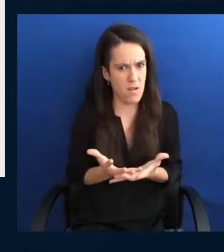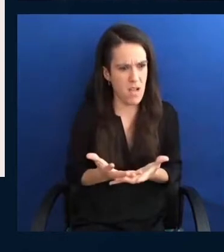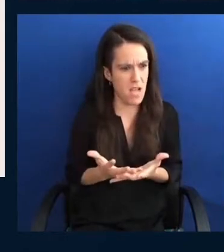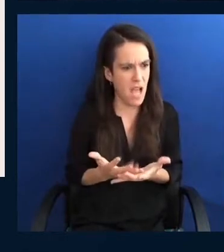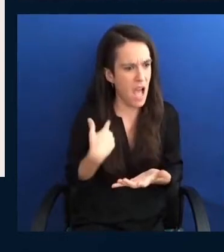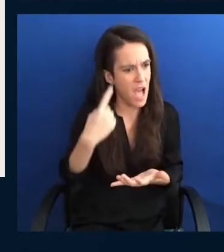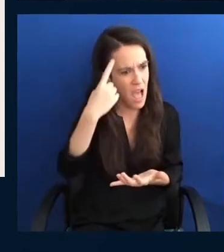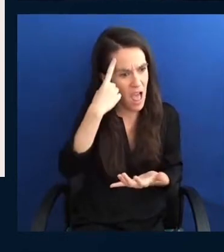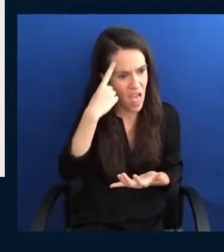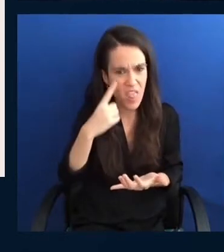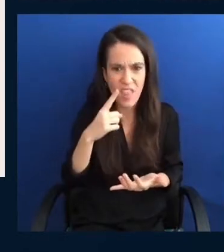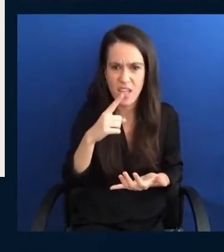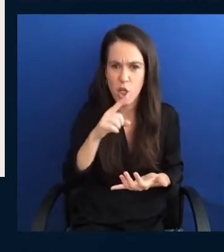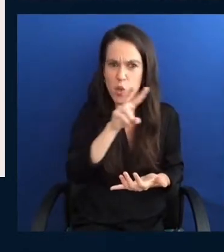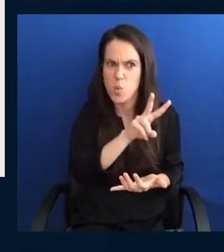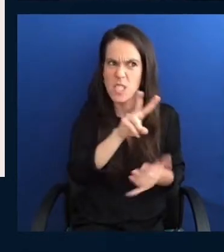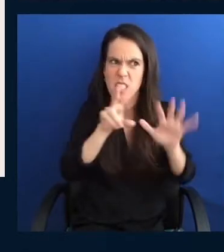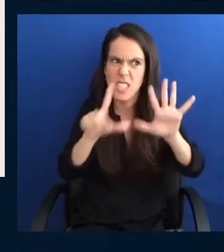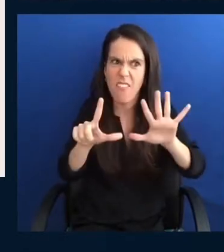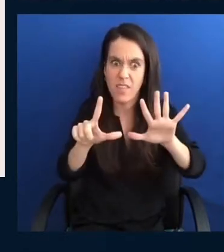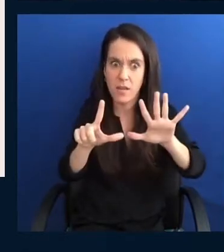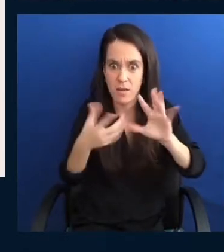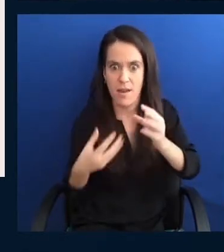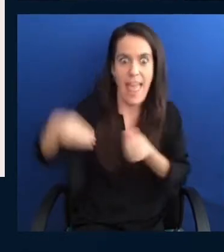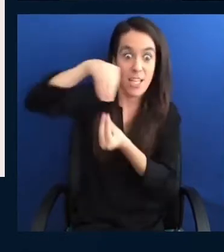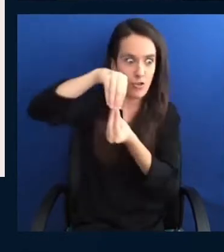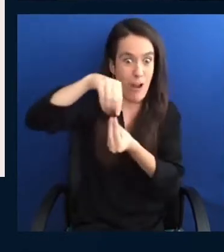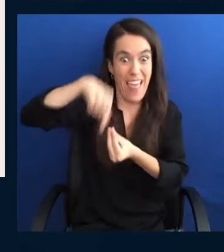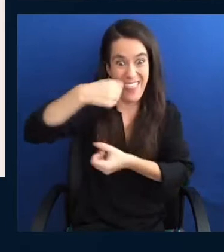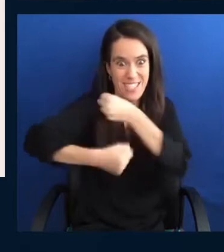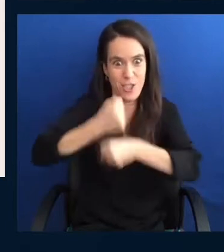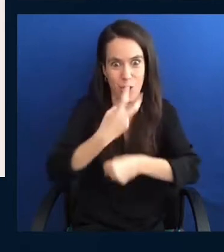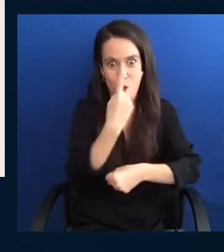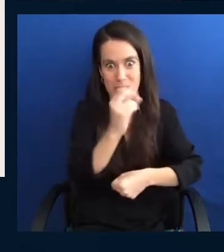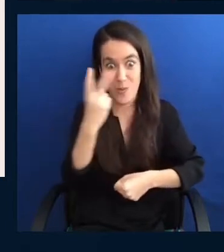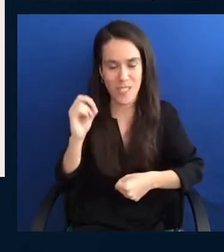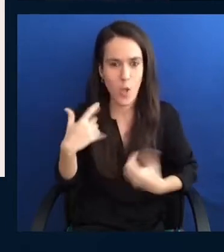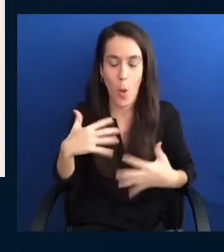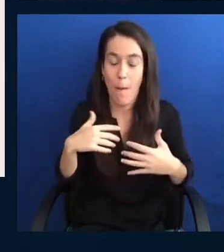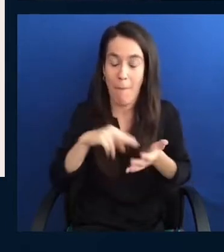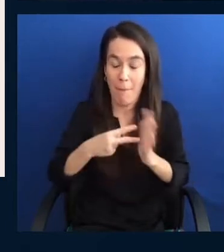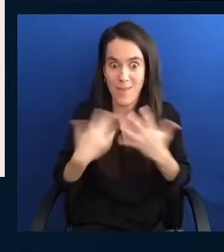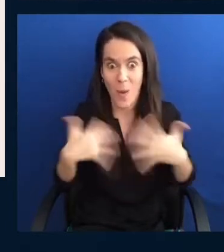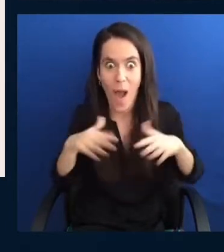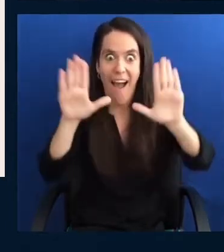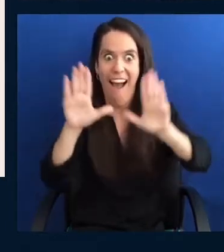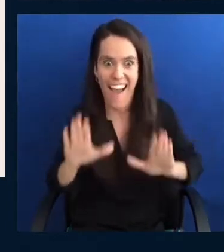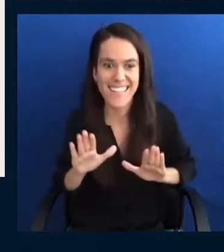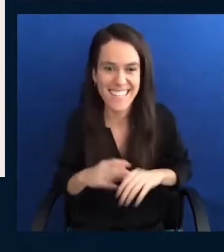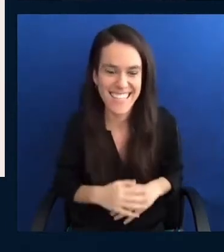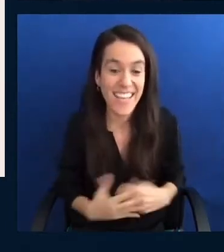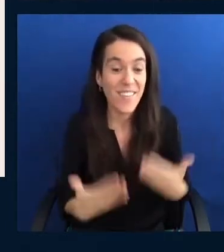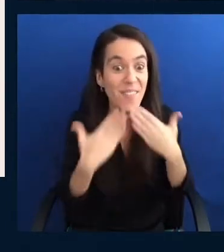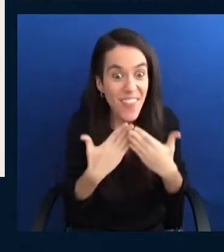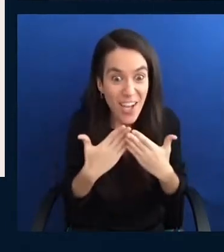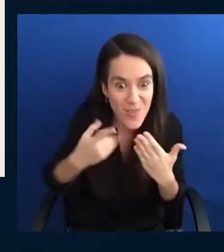in 2020 alone. So lots of growth there as well. It's amazing to see. Thanks to all of you who